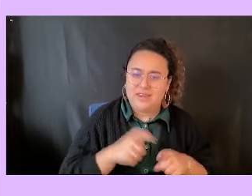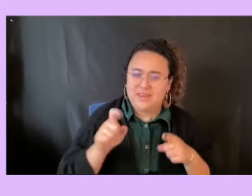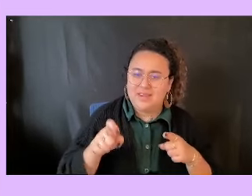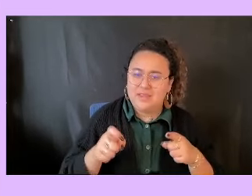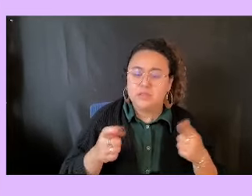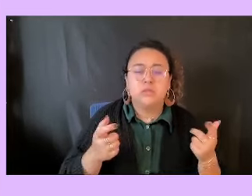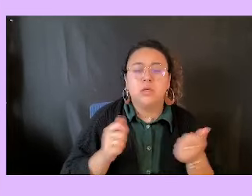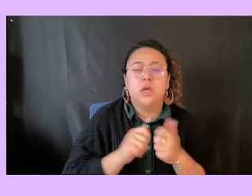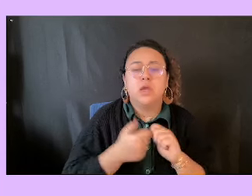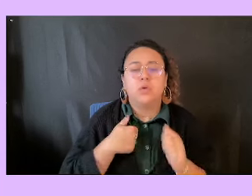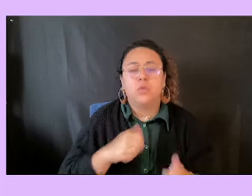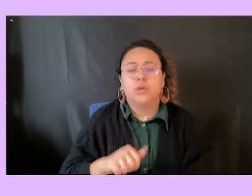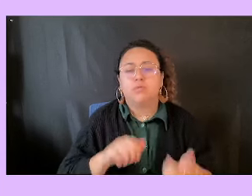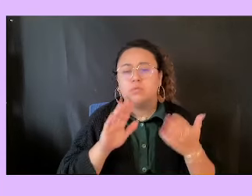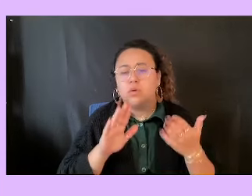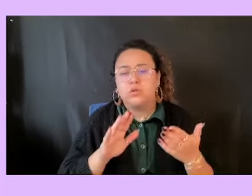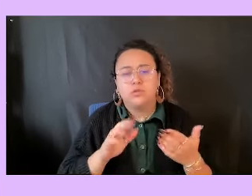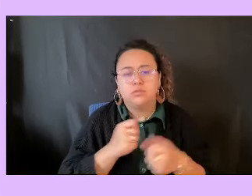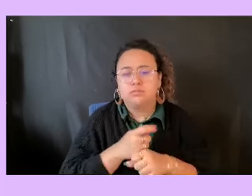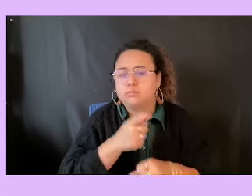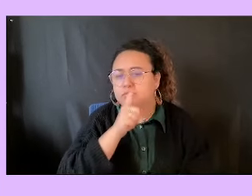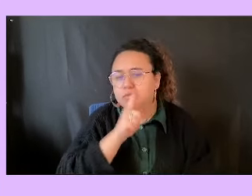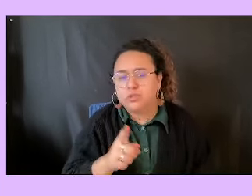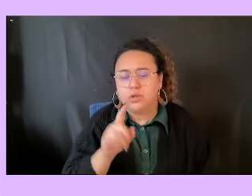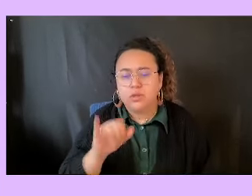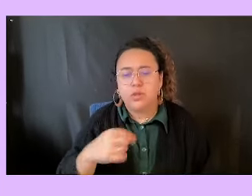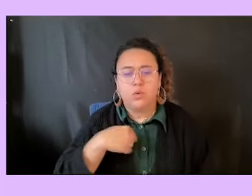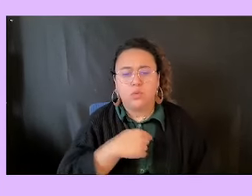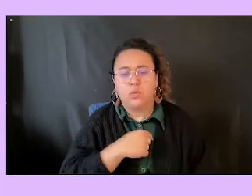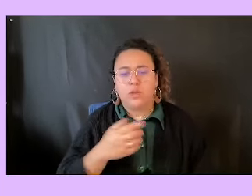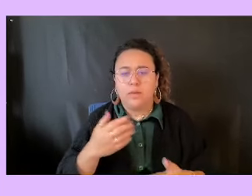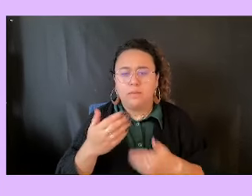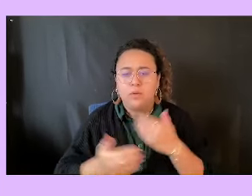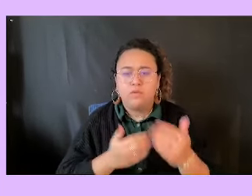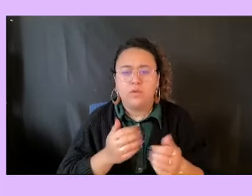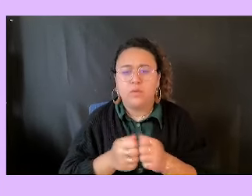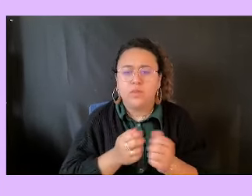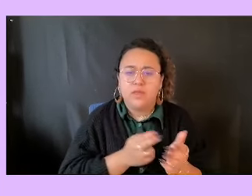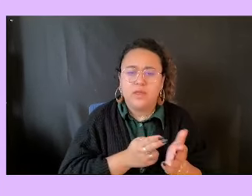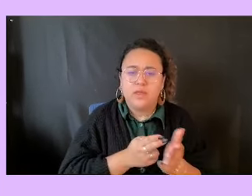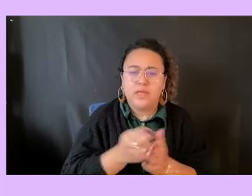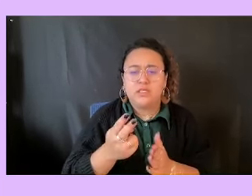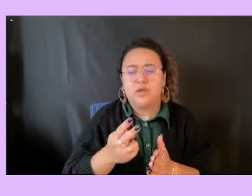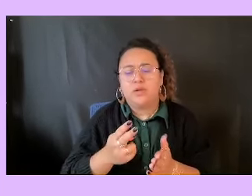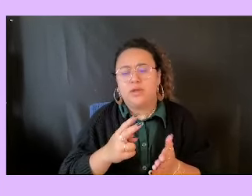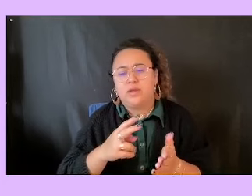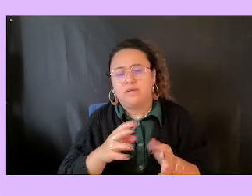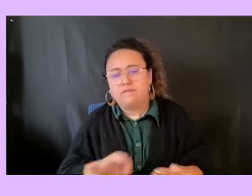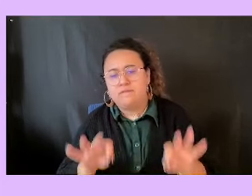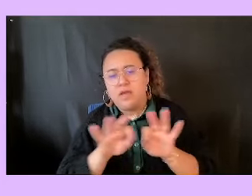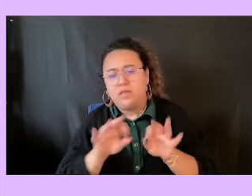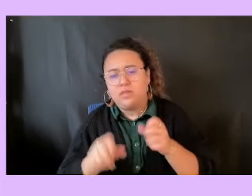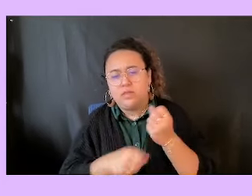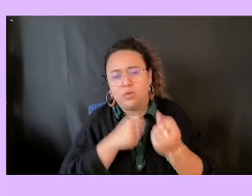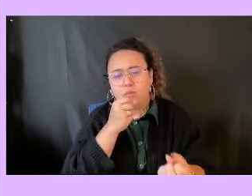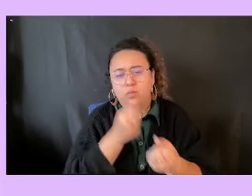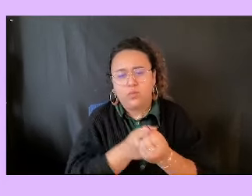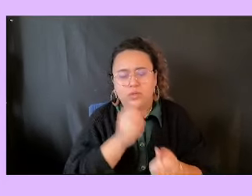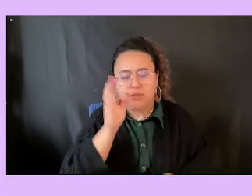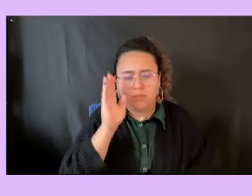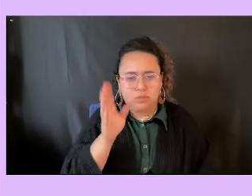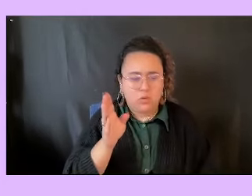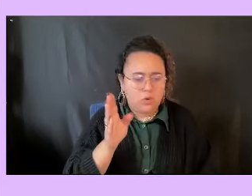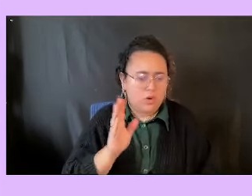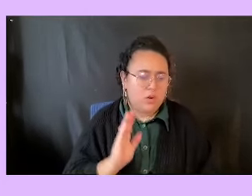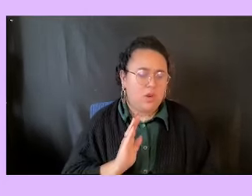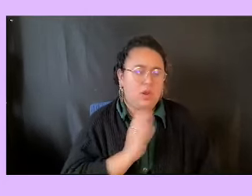we making sure that we're moving with integrity and moving with values that are supporting the work that we're